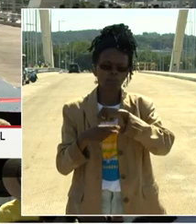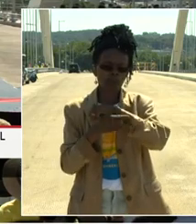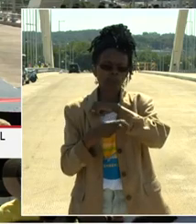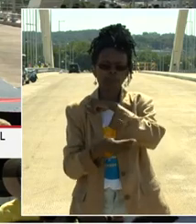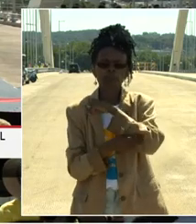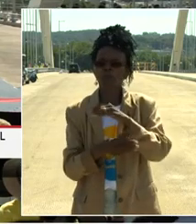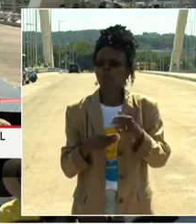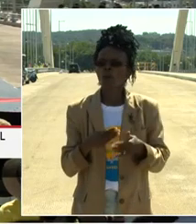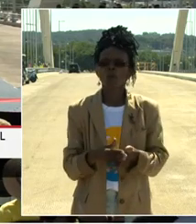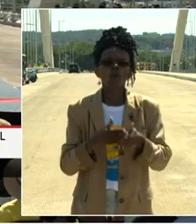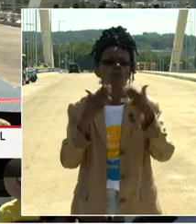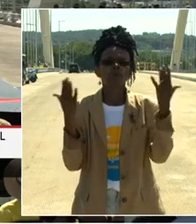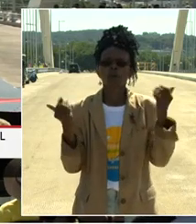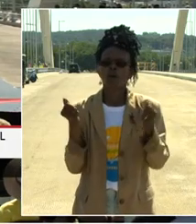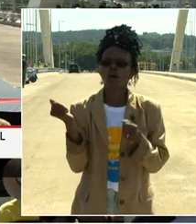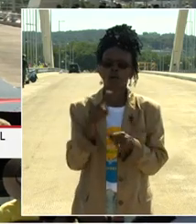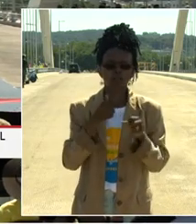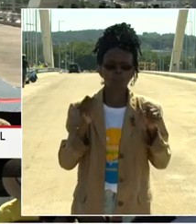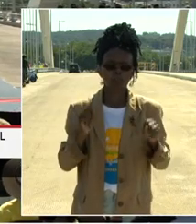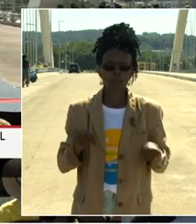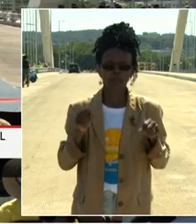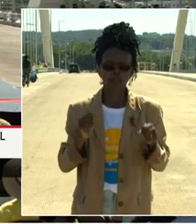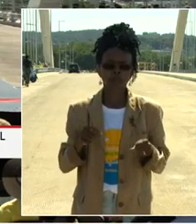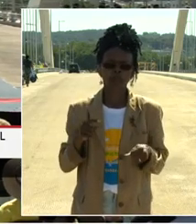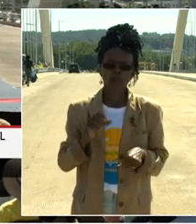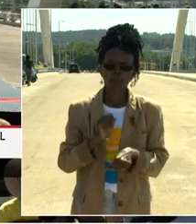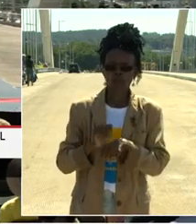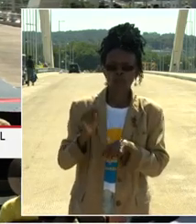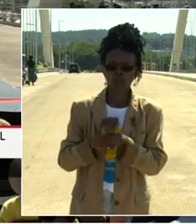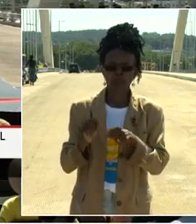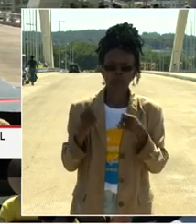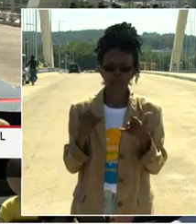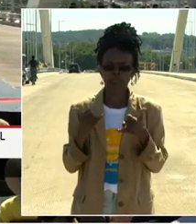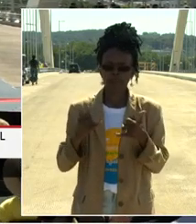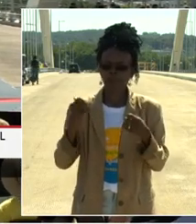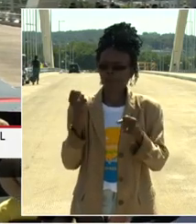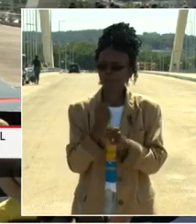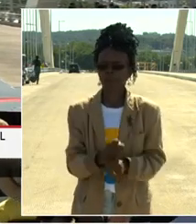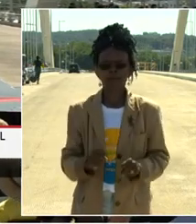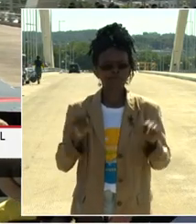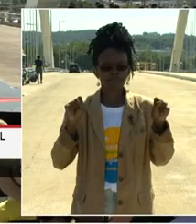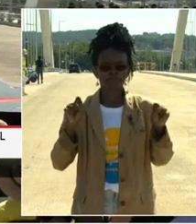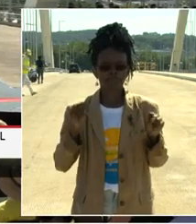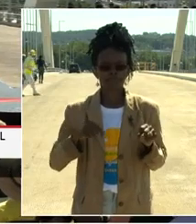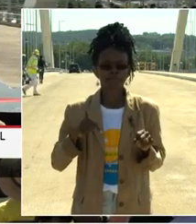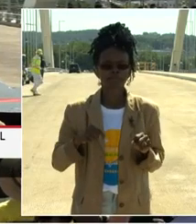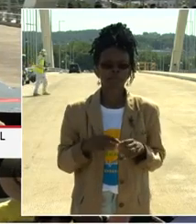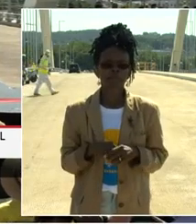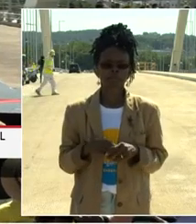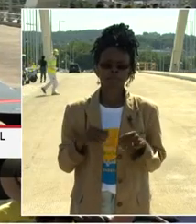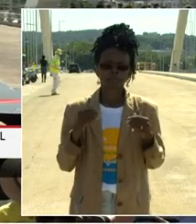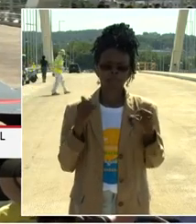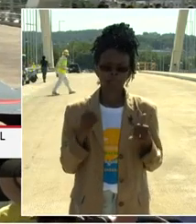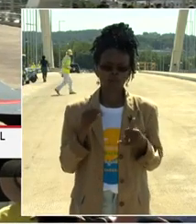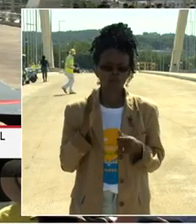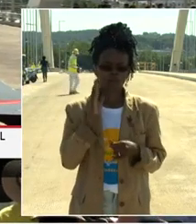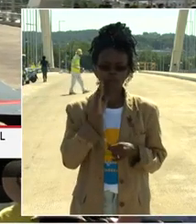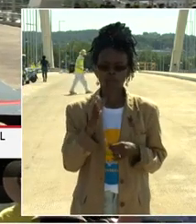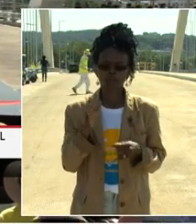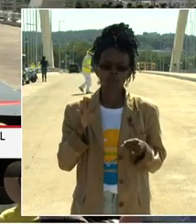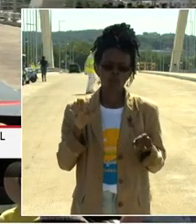for recreation and for work safer too. It's going to be an entirely